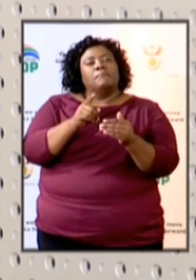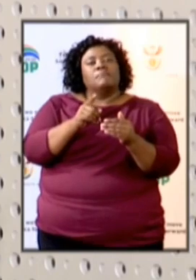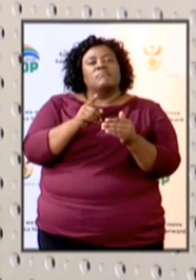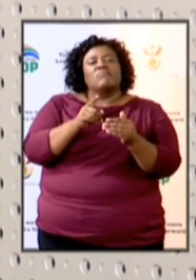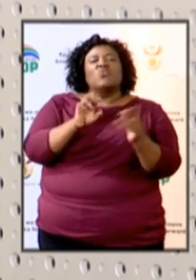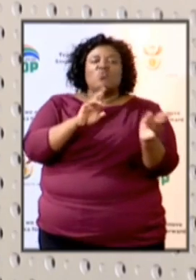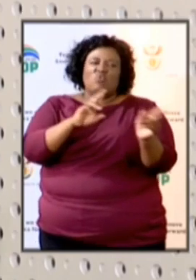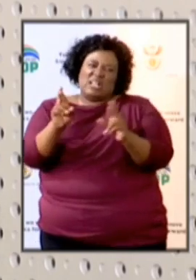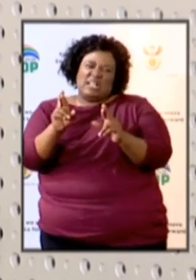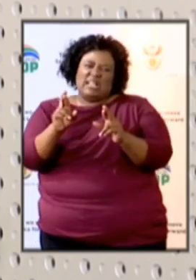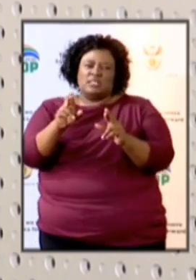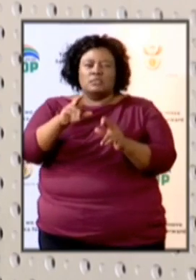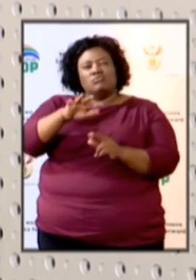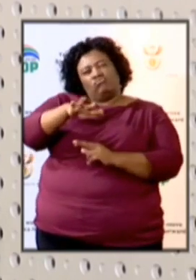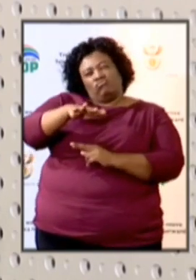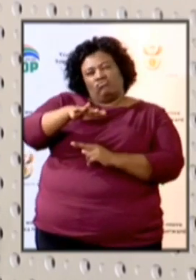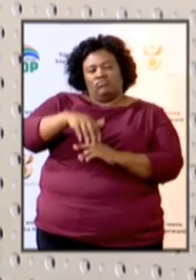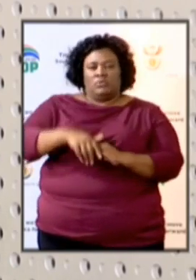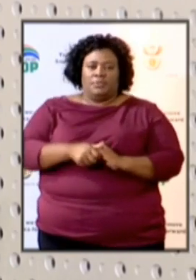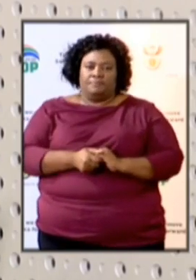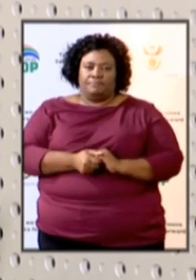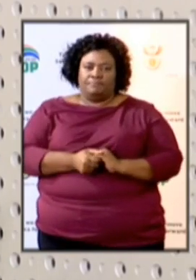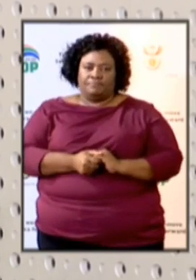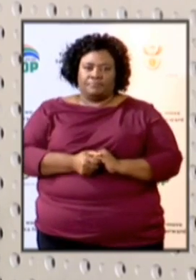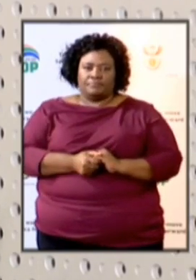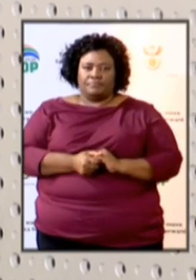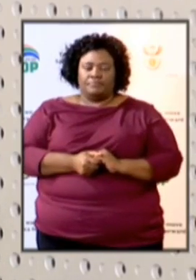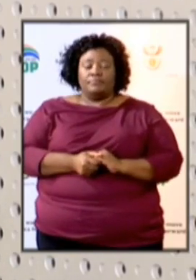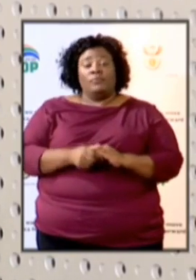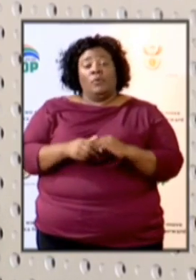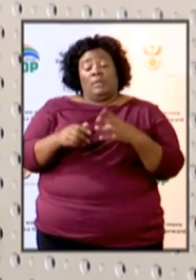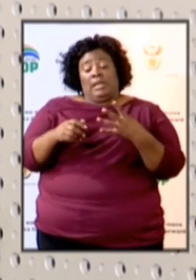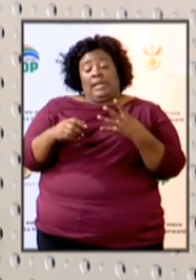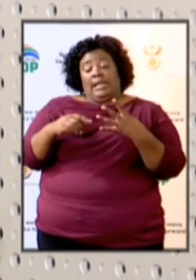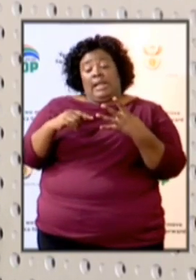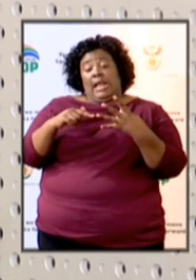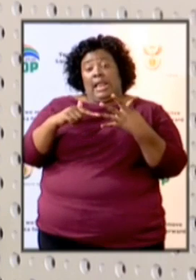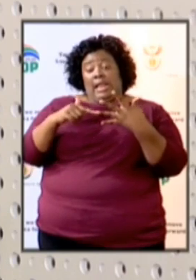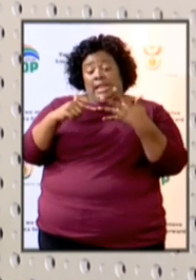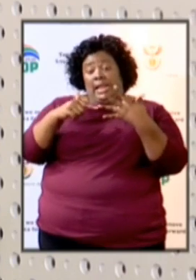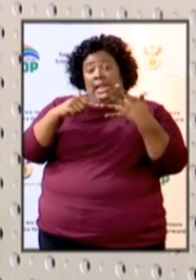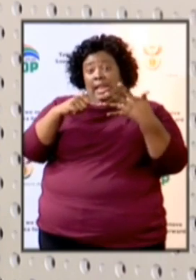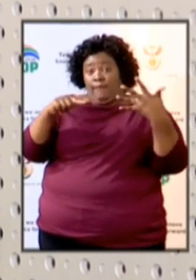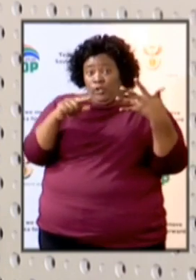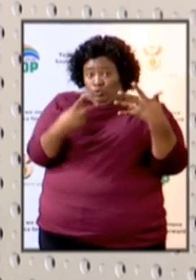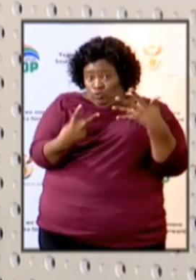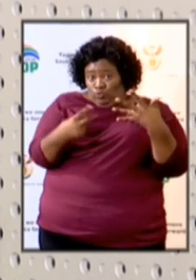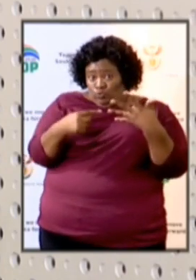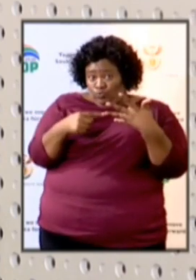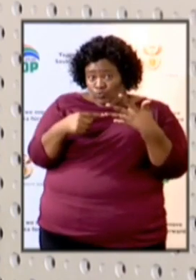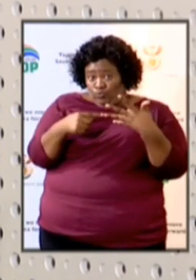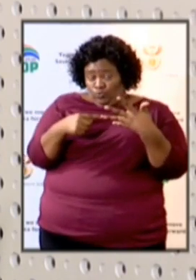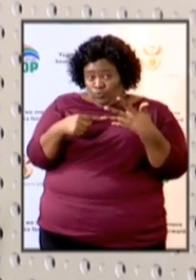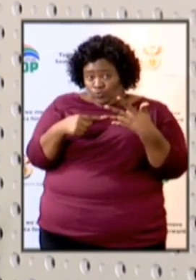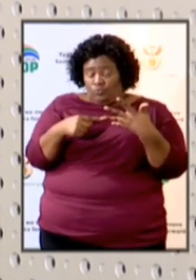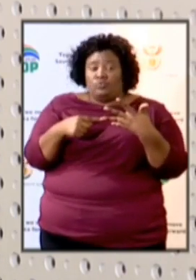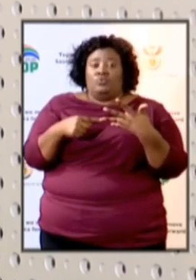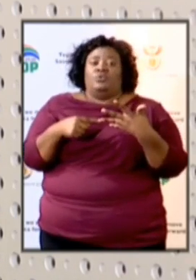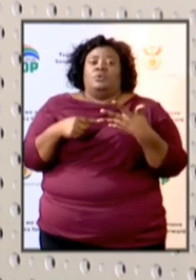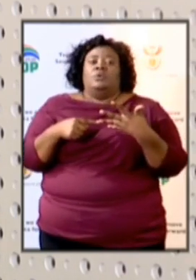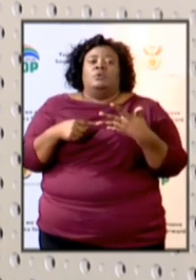mild or moderate. Level two is when